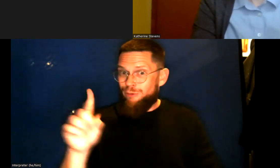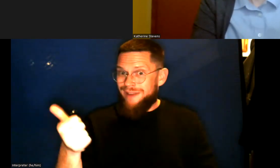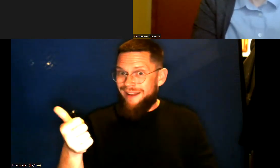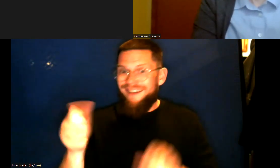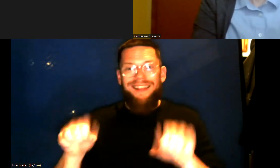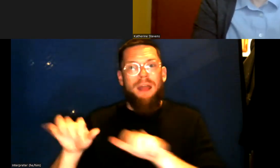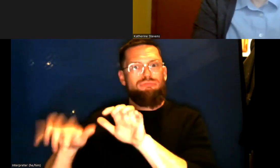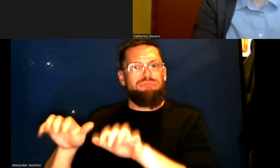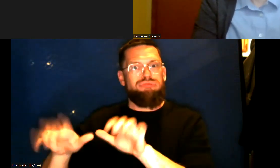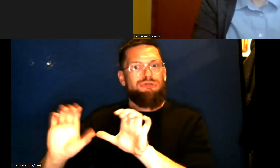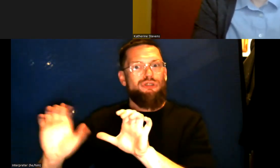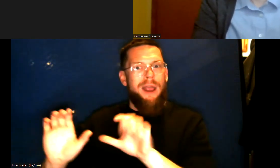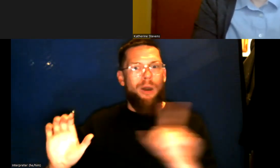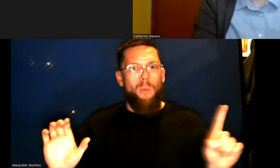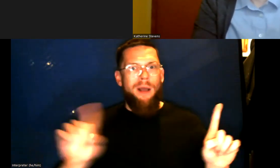chat.